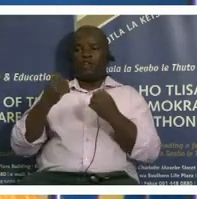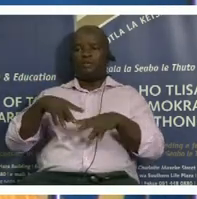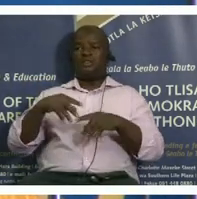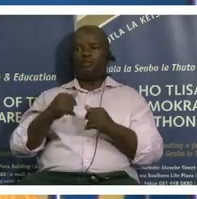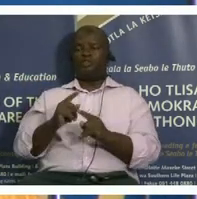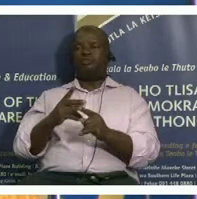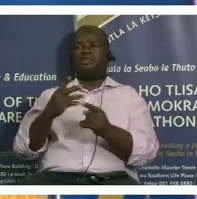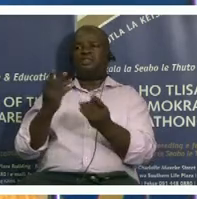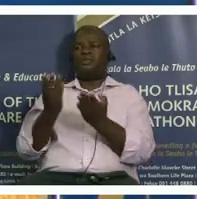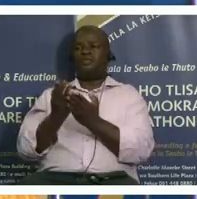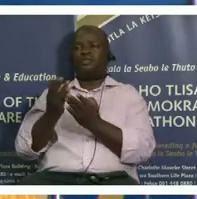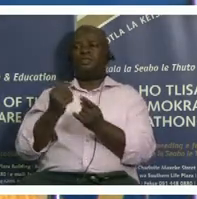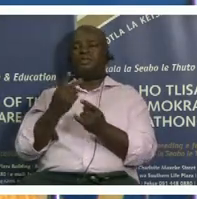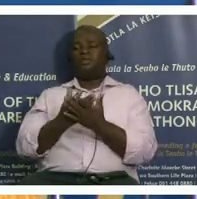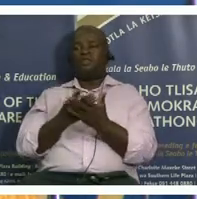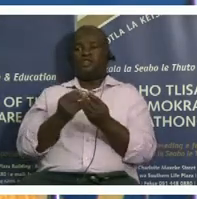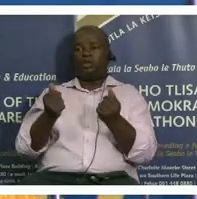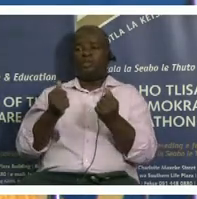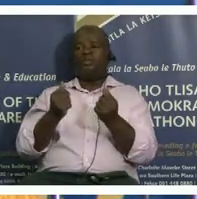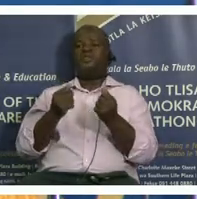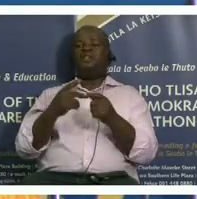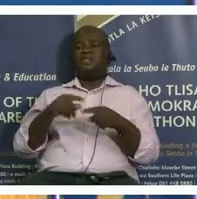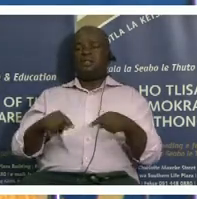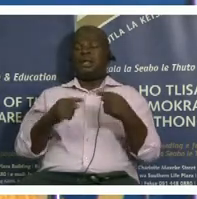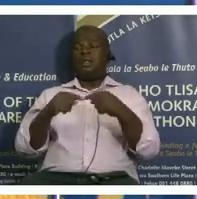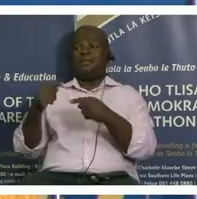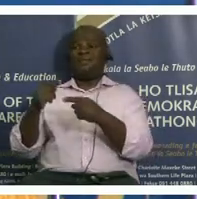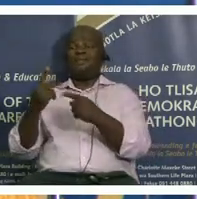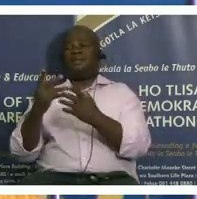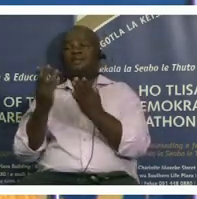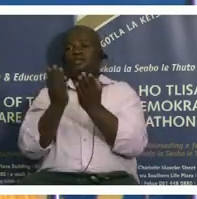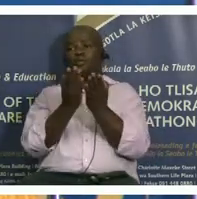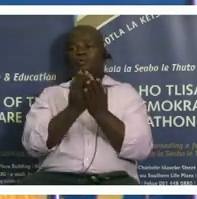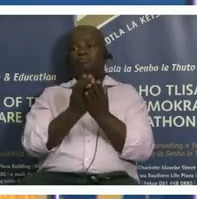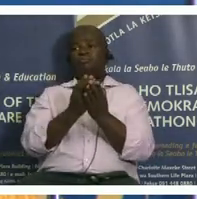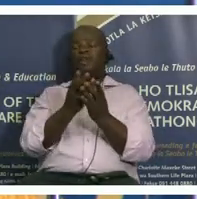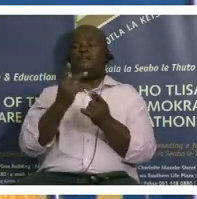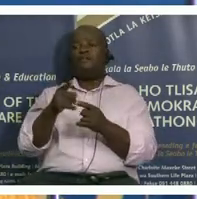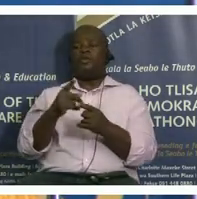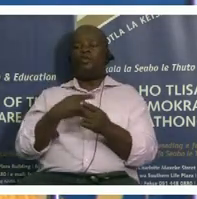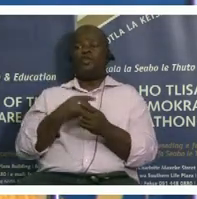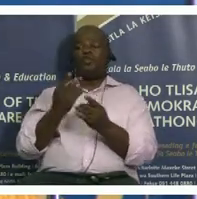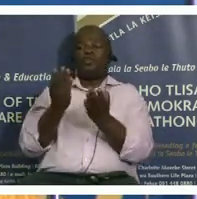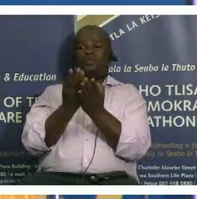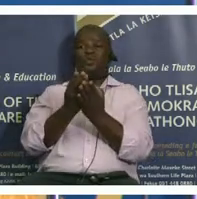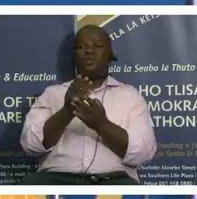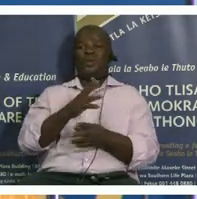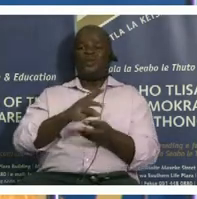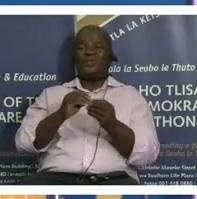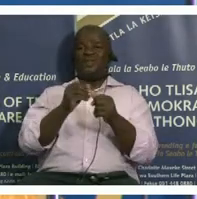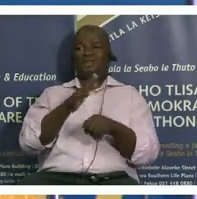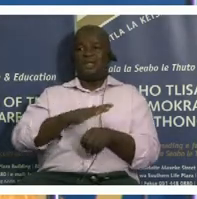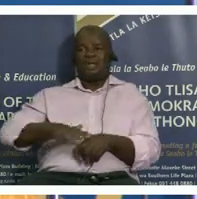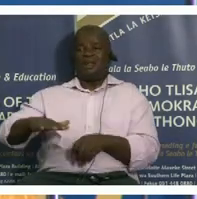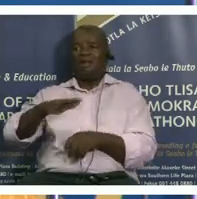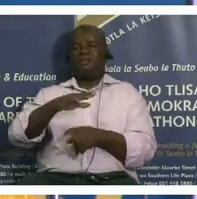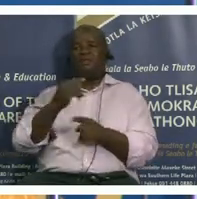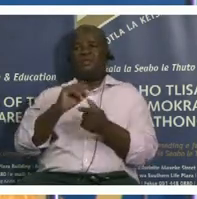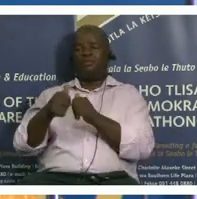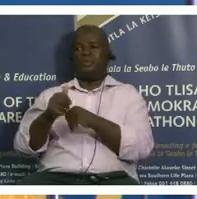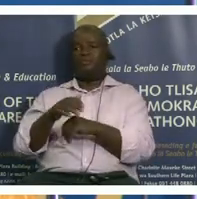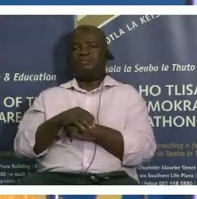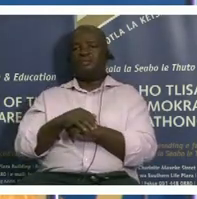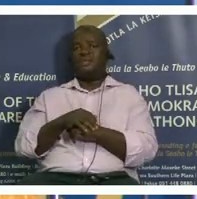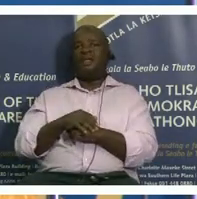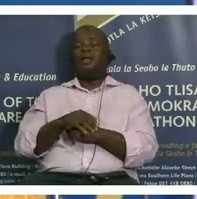address the infrastructure challenges of our schools, including the maintenance of school grounds. Learners with barriers